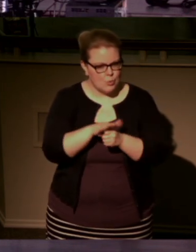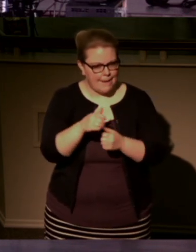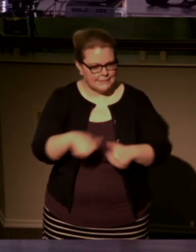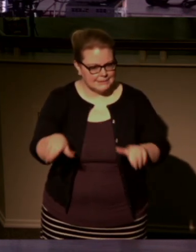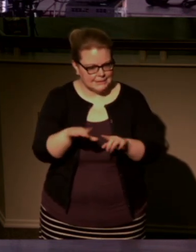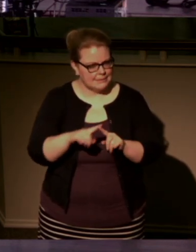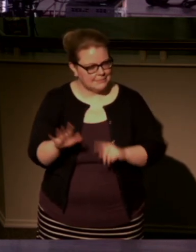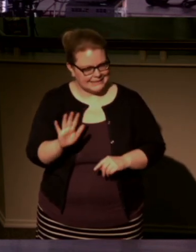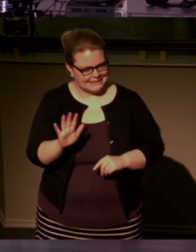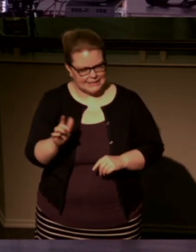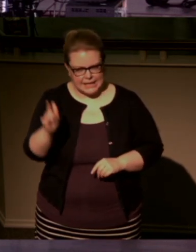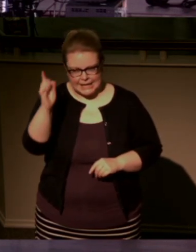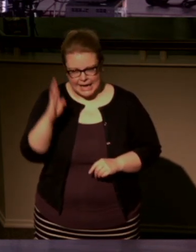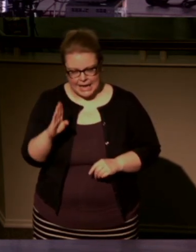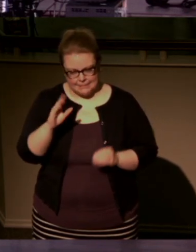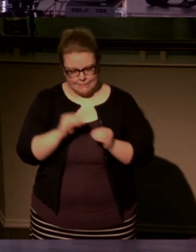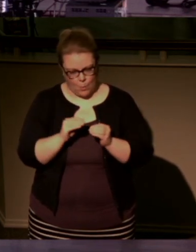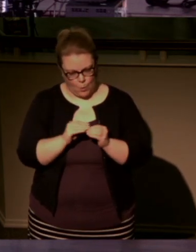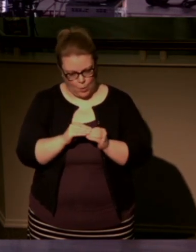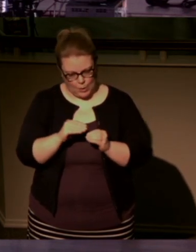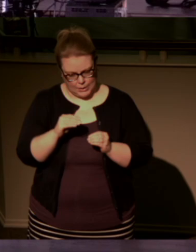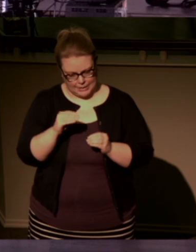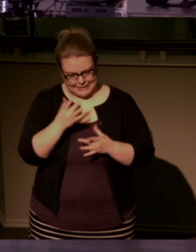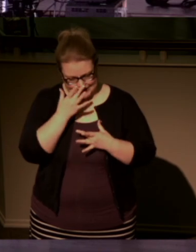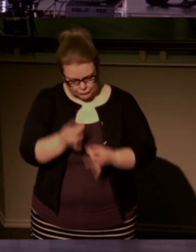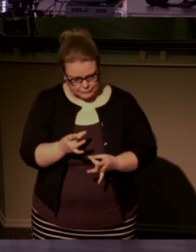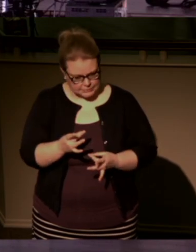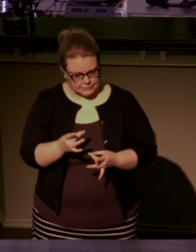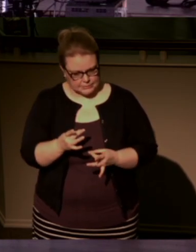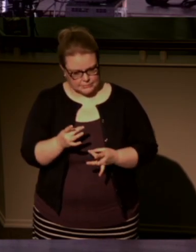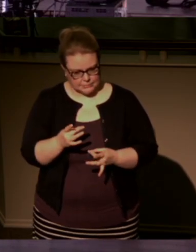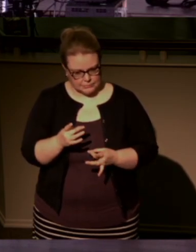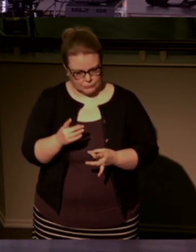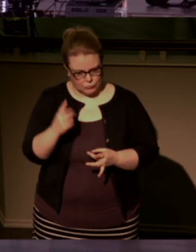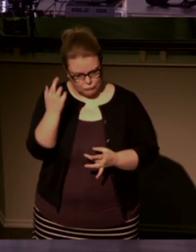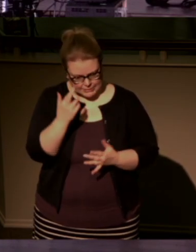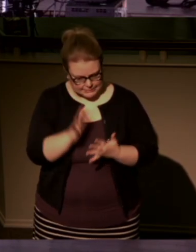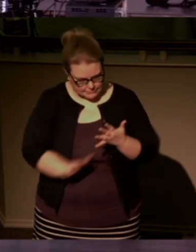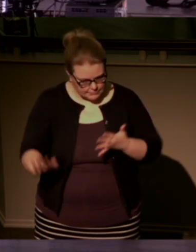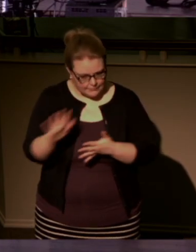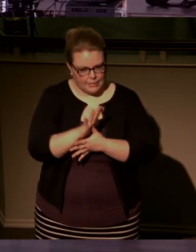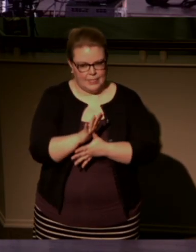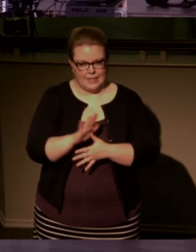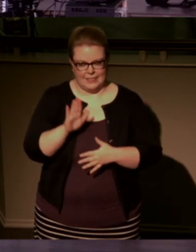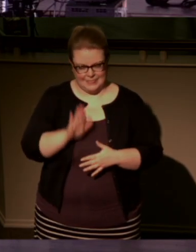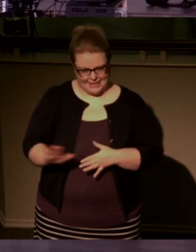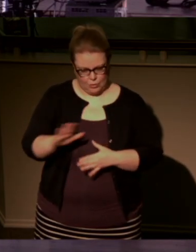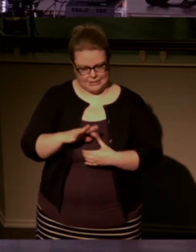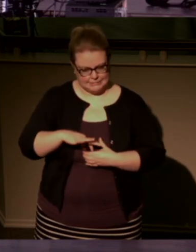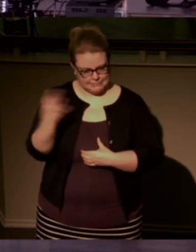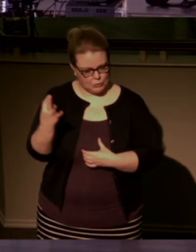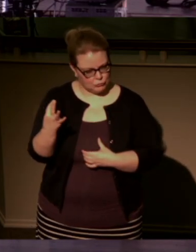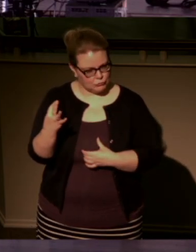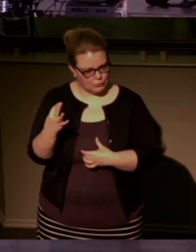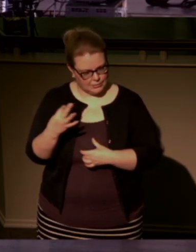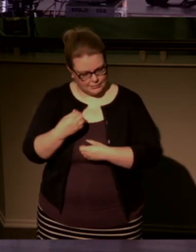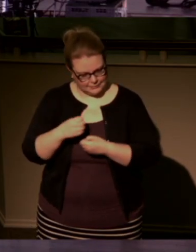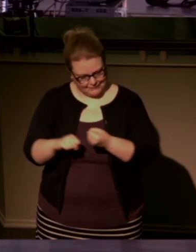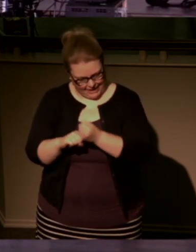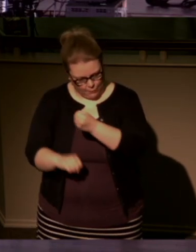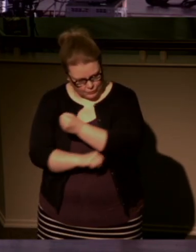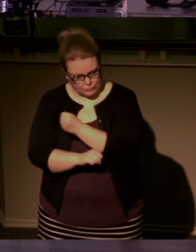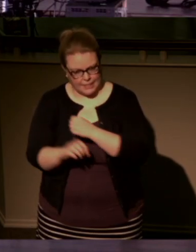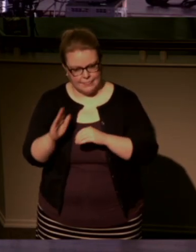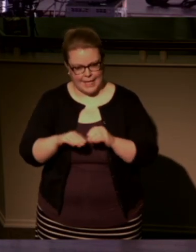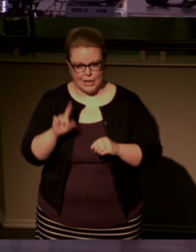was interested in spiritual formation, not just in accomplishments. God is the one who trapped